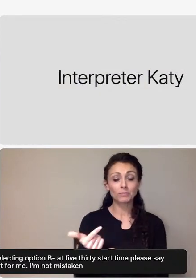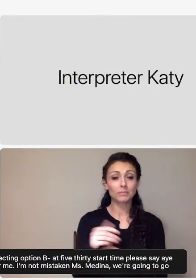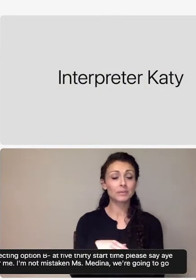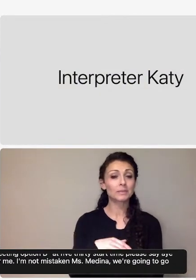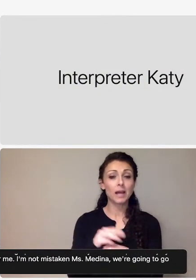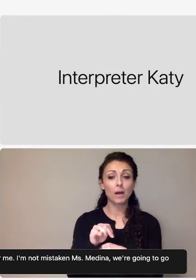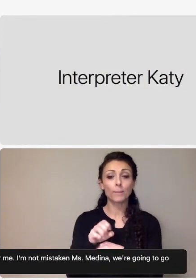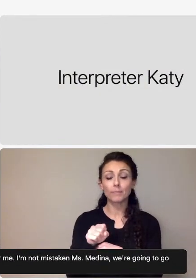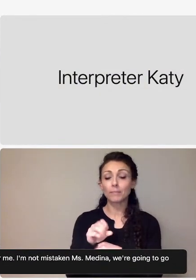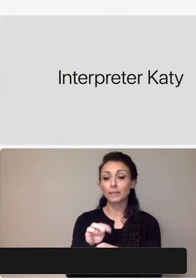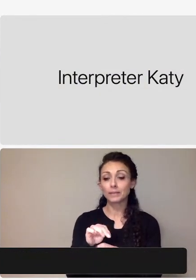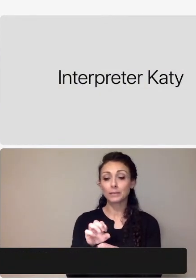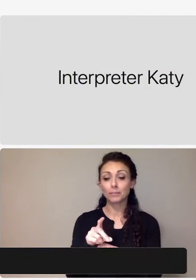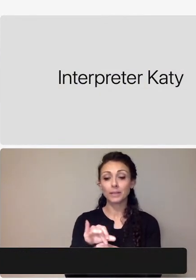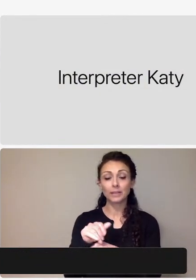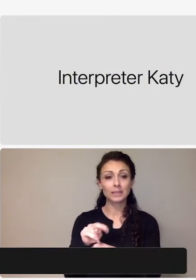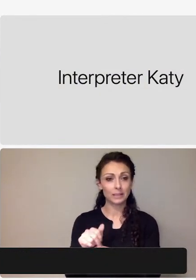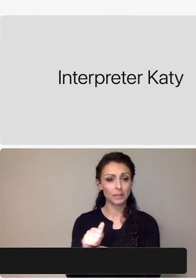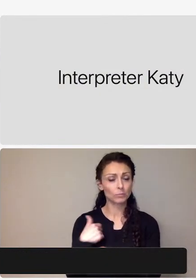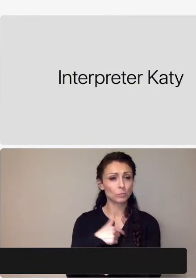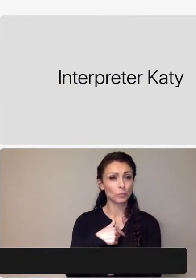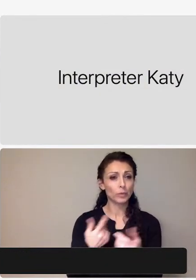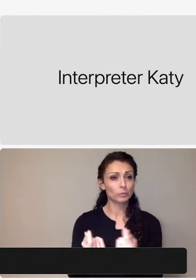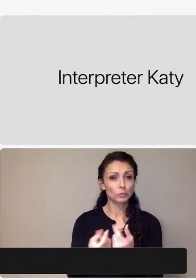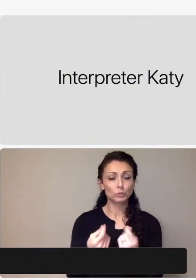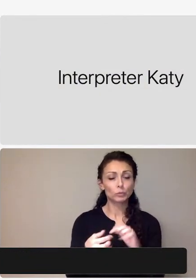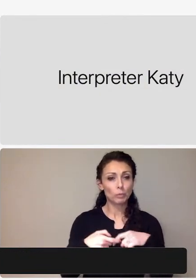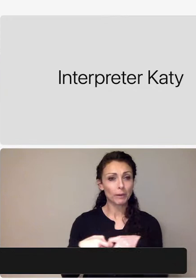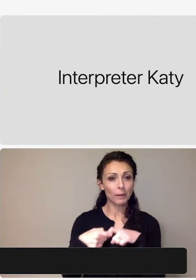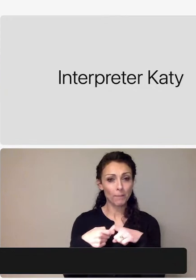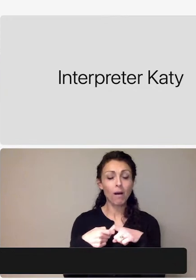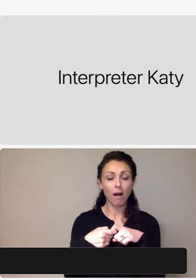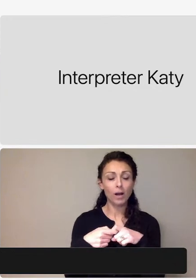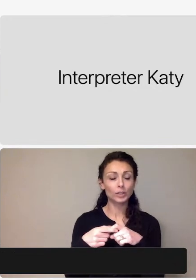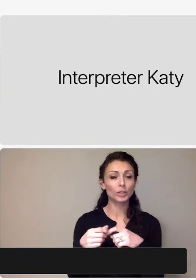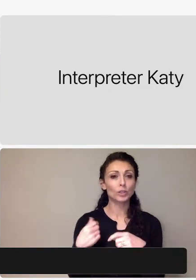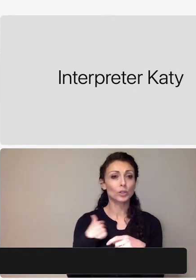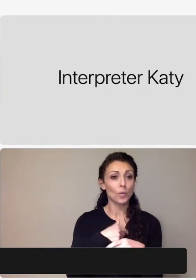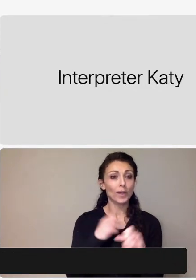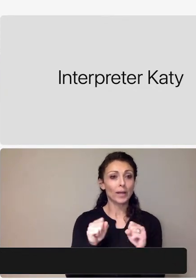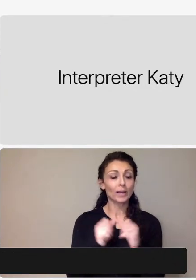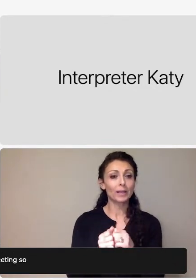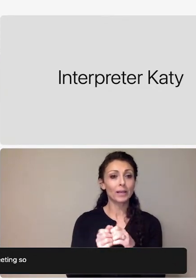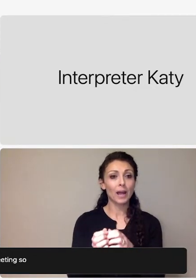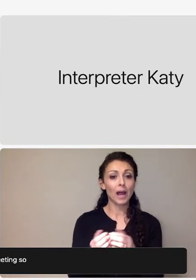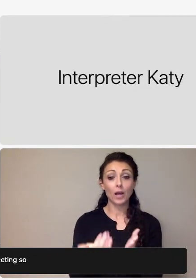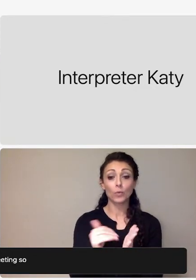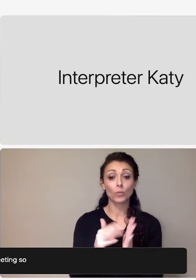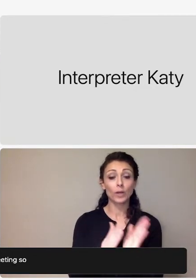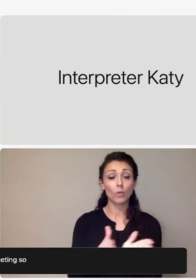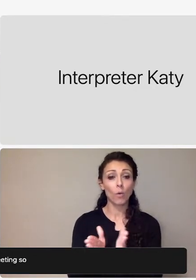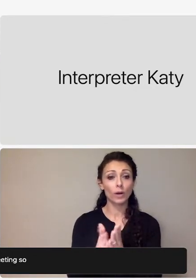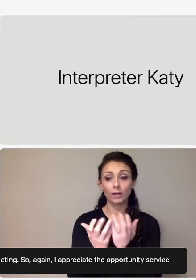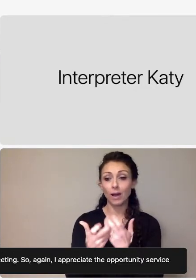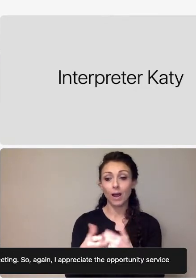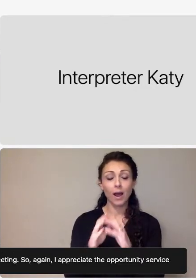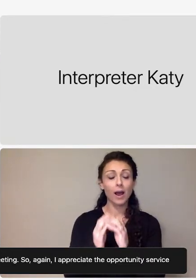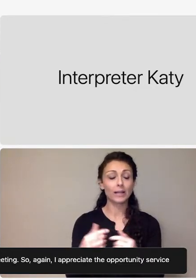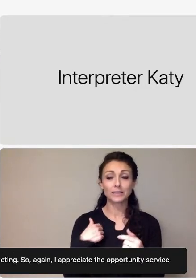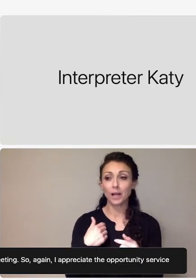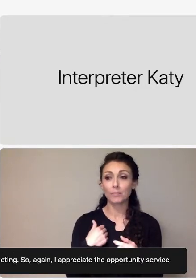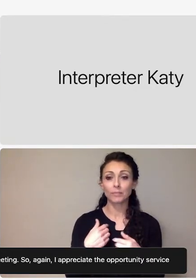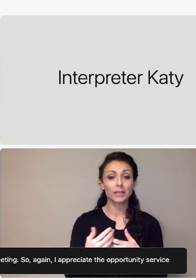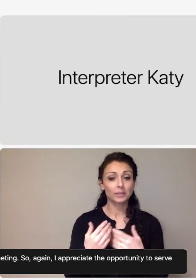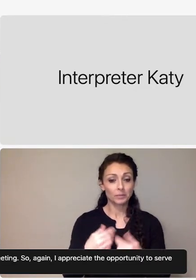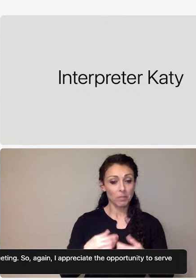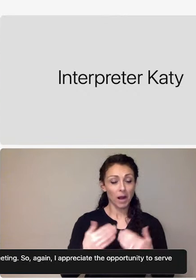pause to reorganize uh ourselves and then we'll jump back into the meeting so again i appreciate the opportunity to serve as your president and i'm happy to pass